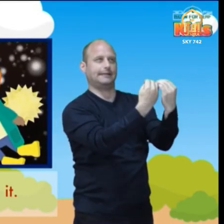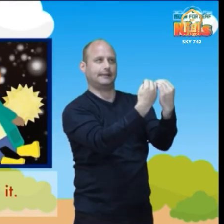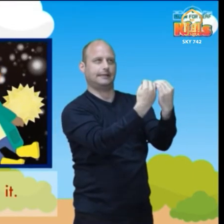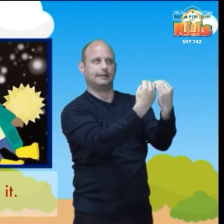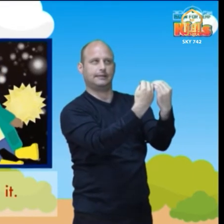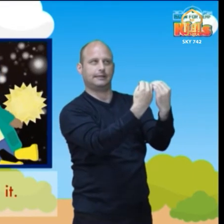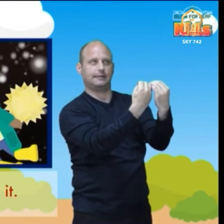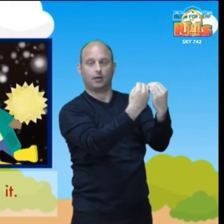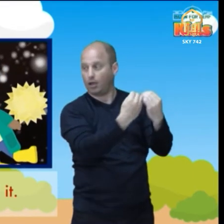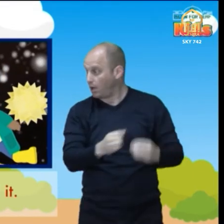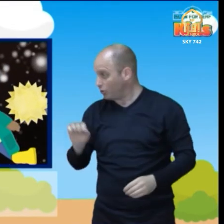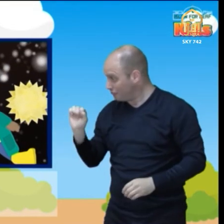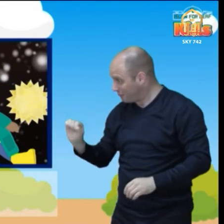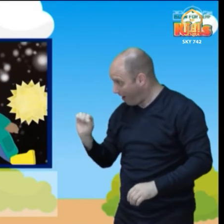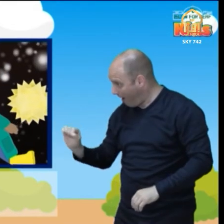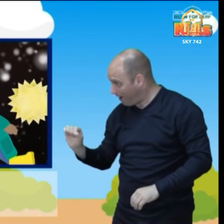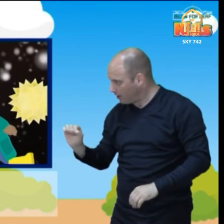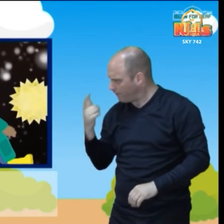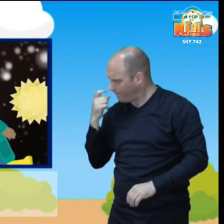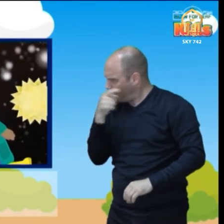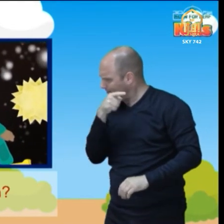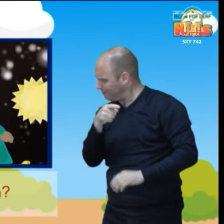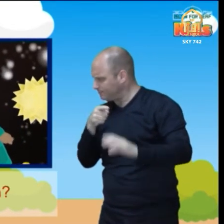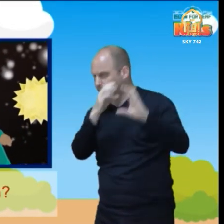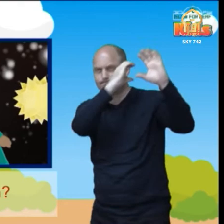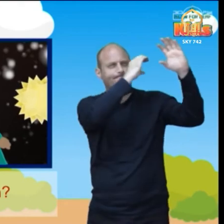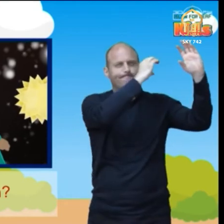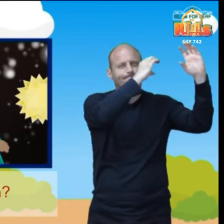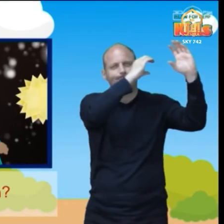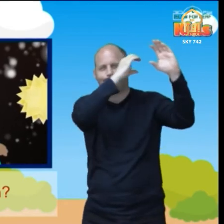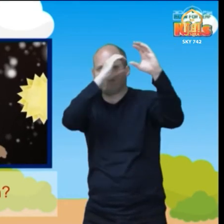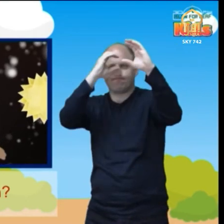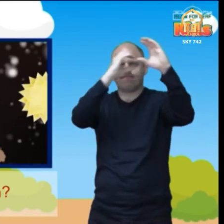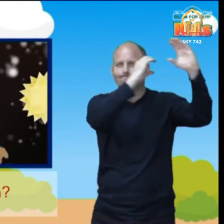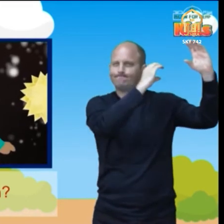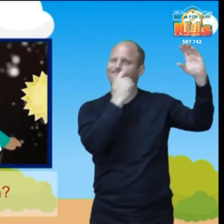it. That's right, sis. Can you find Saturn?